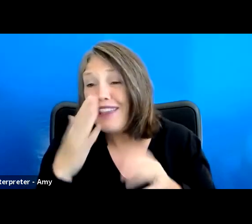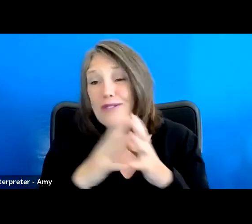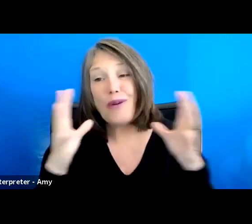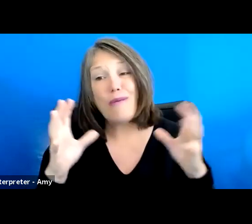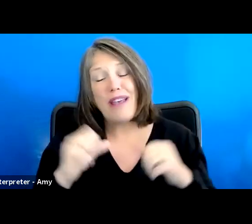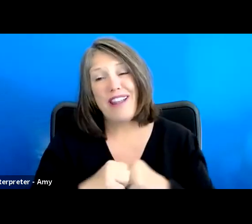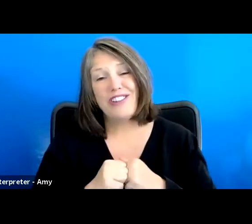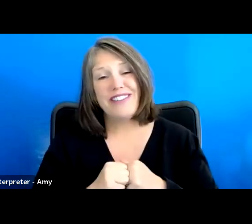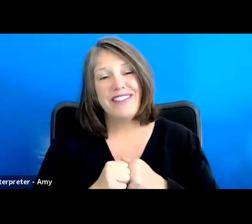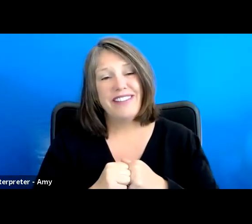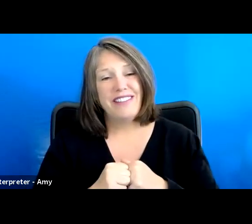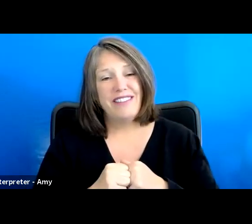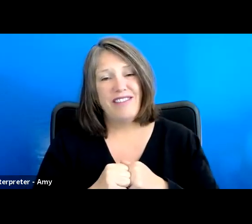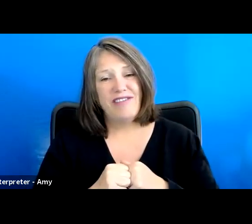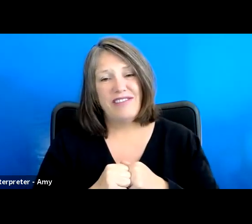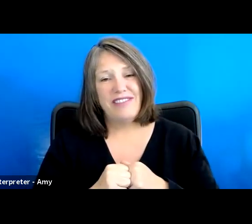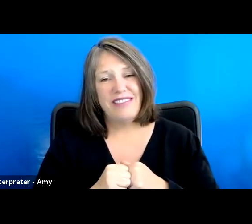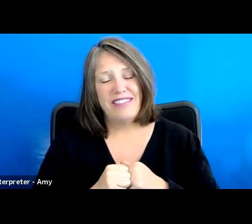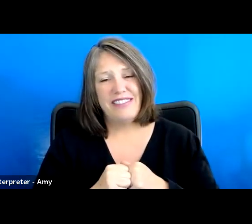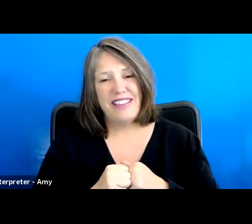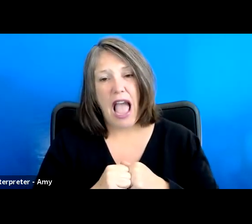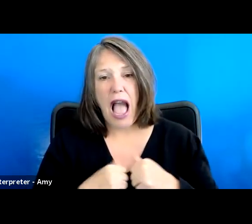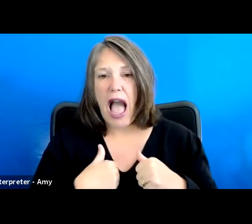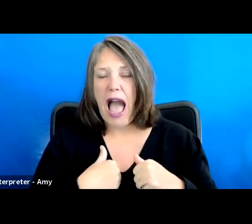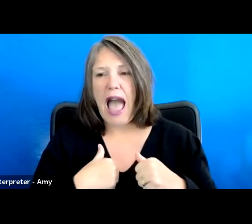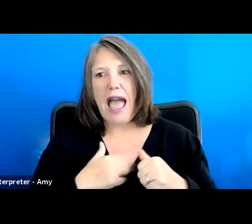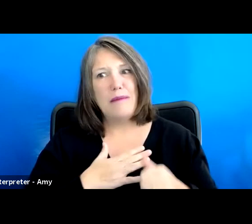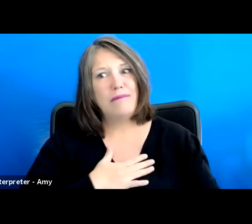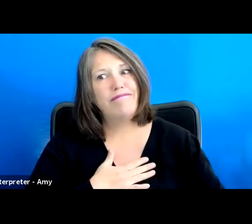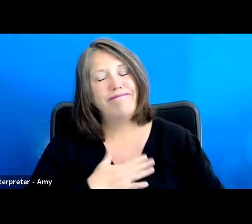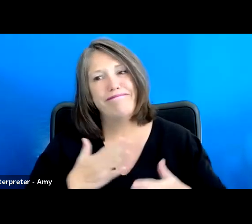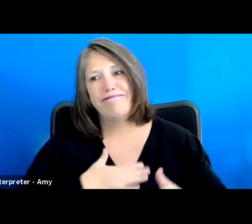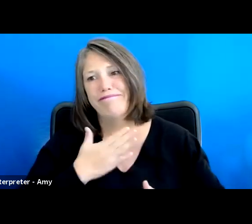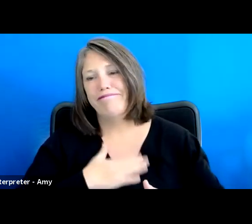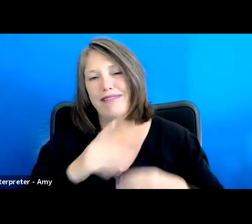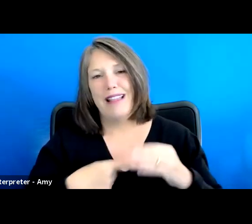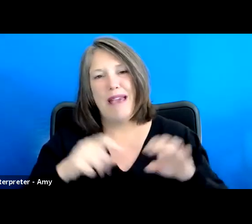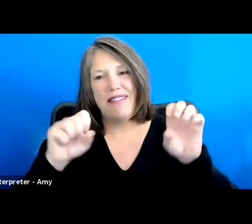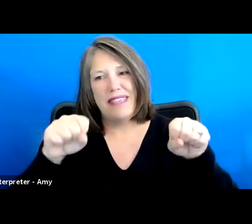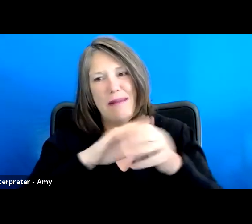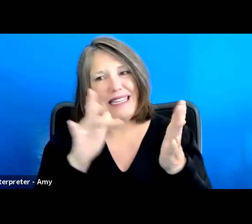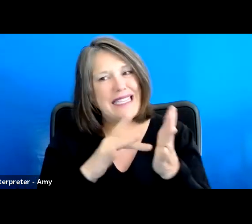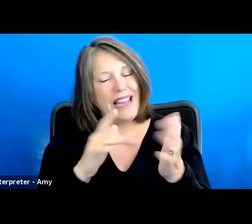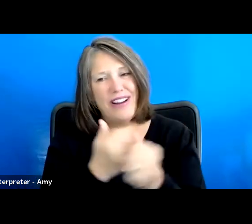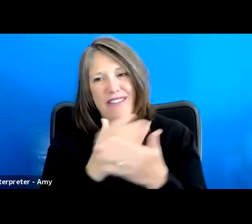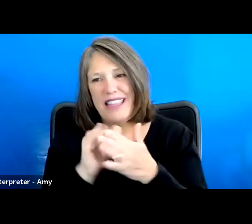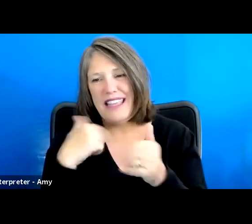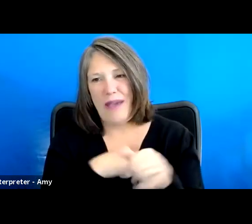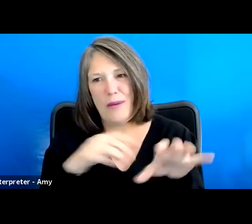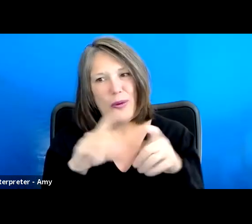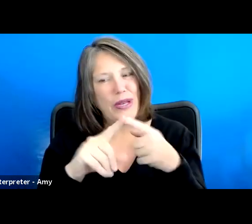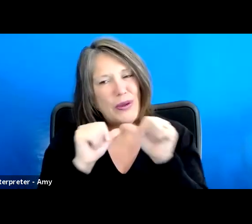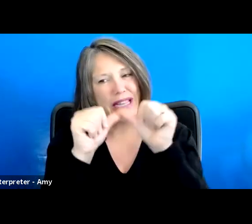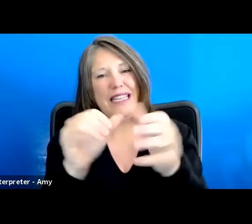Sarah. And I'm so happy about all of the work that the Ability Center is doing to continue